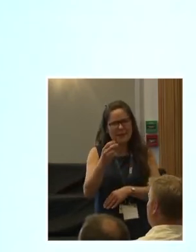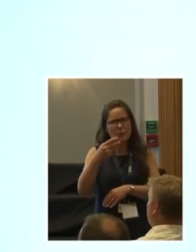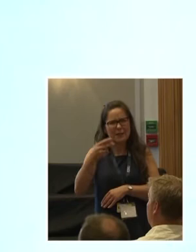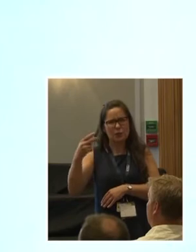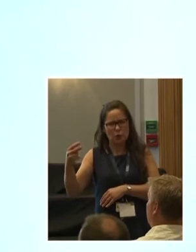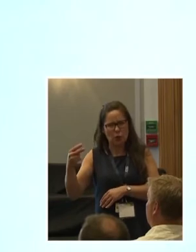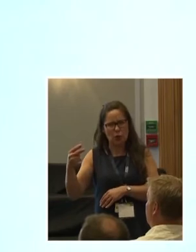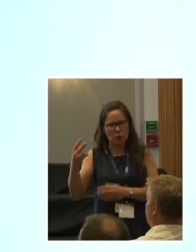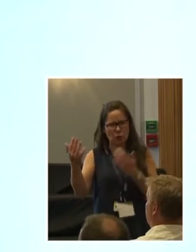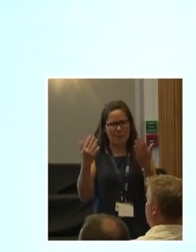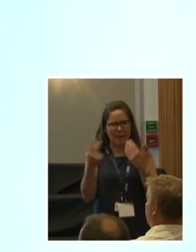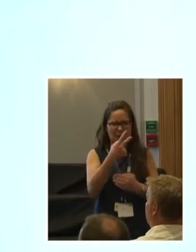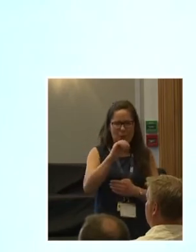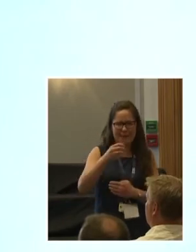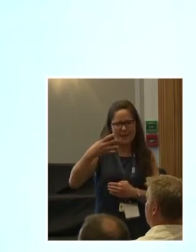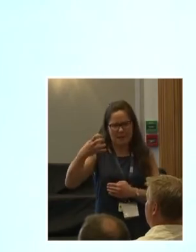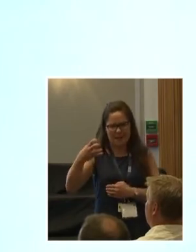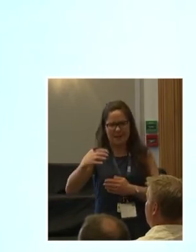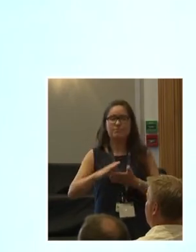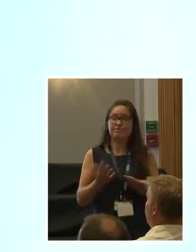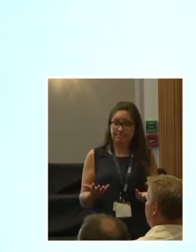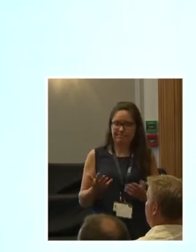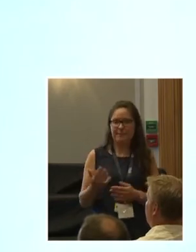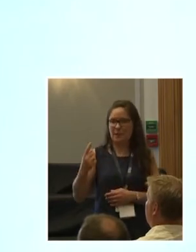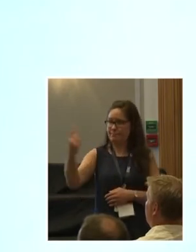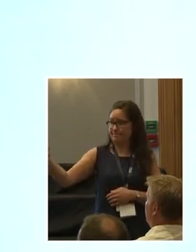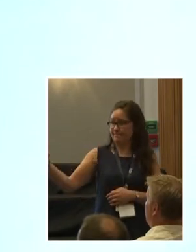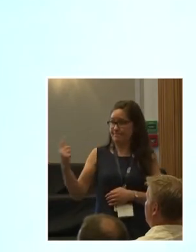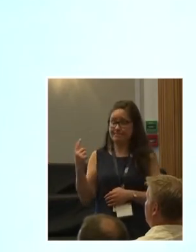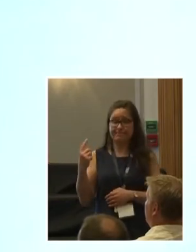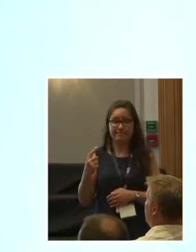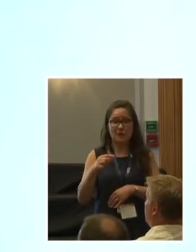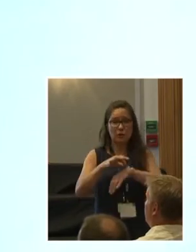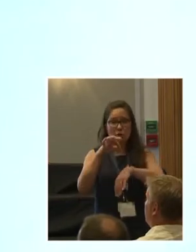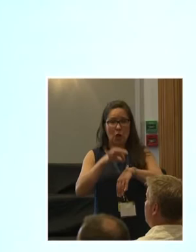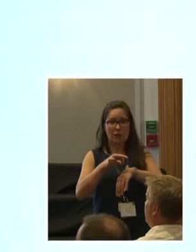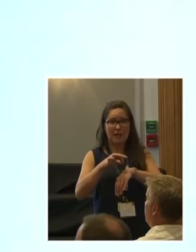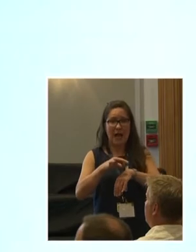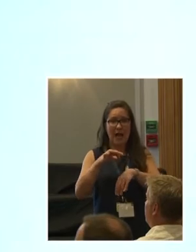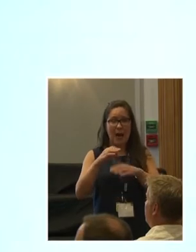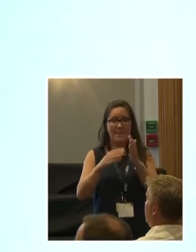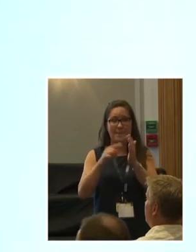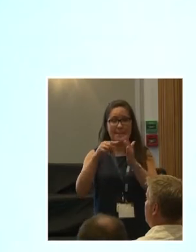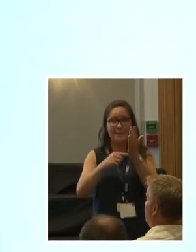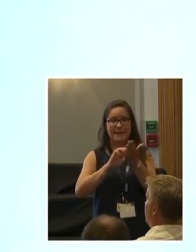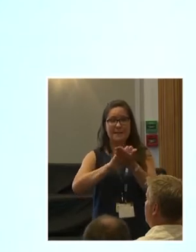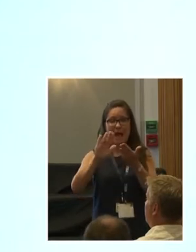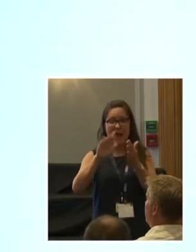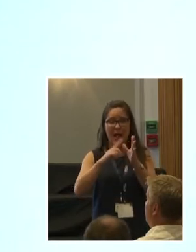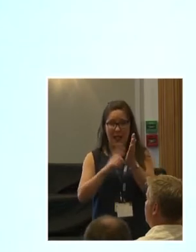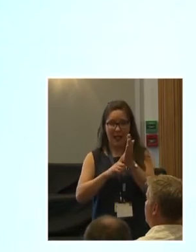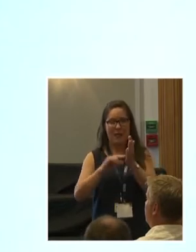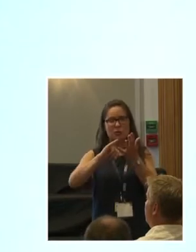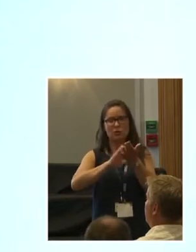I'm delighted to welcome to the stage Dr. Mital Shah, Senior Ophthalmology Registrar at Oxford Eye